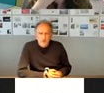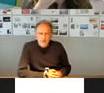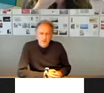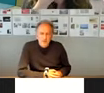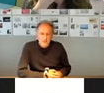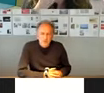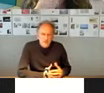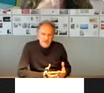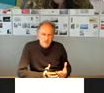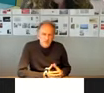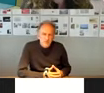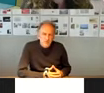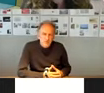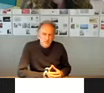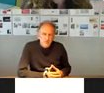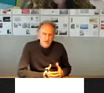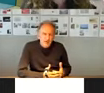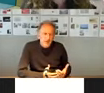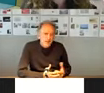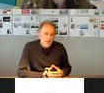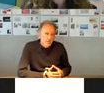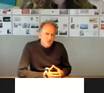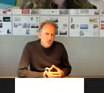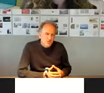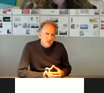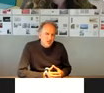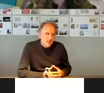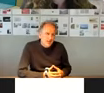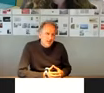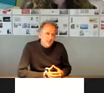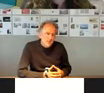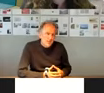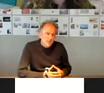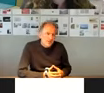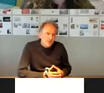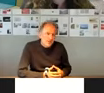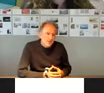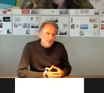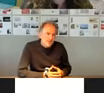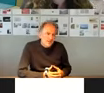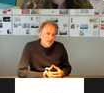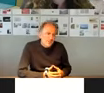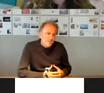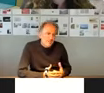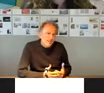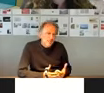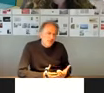so a public building in the city should stand out in the urban landscape, stand out in relationship